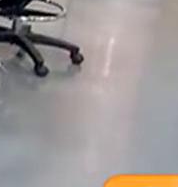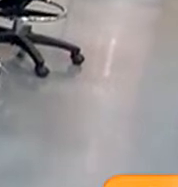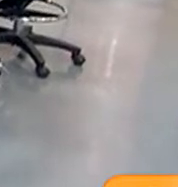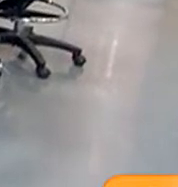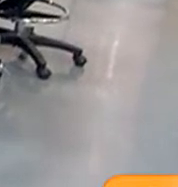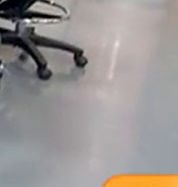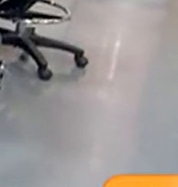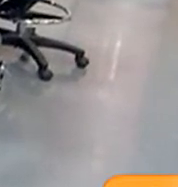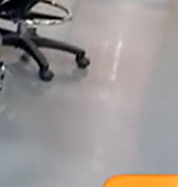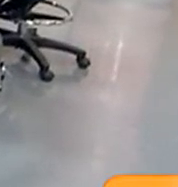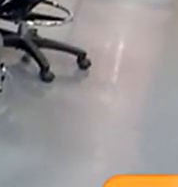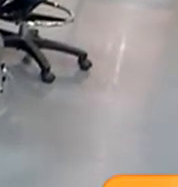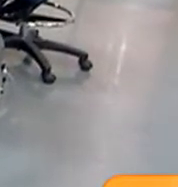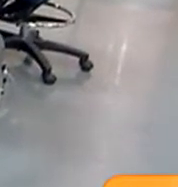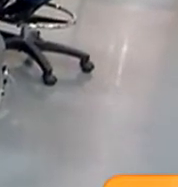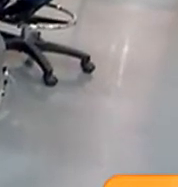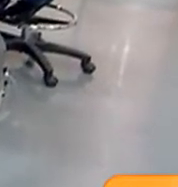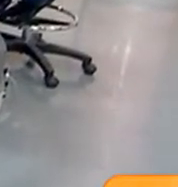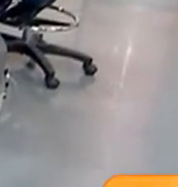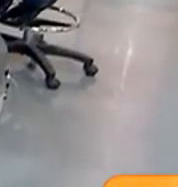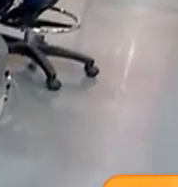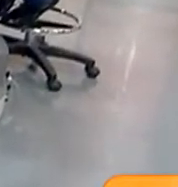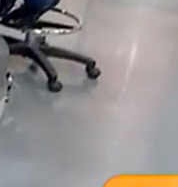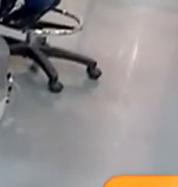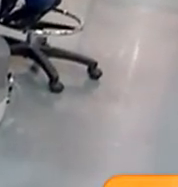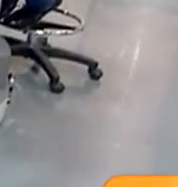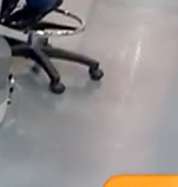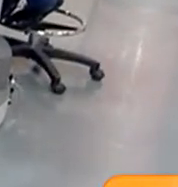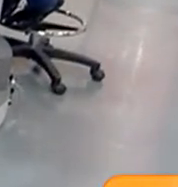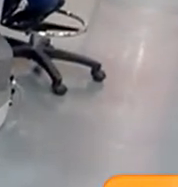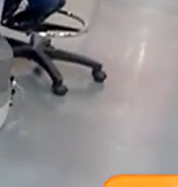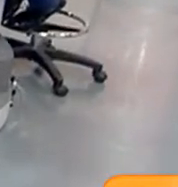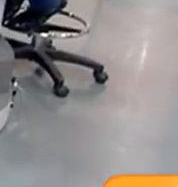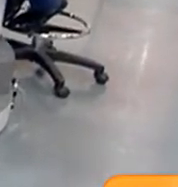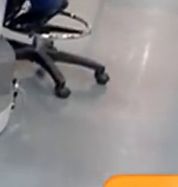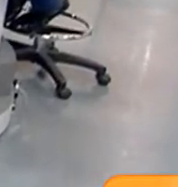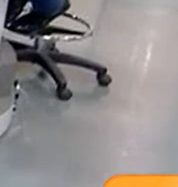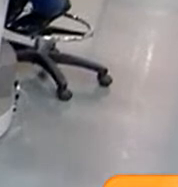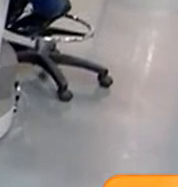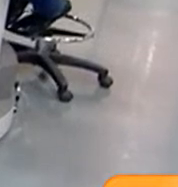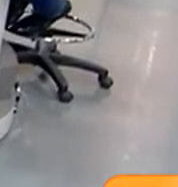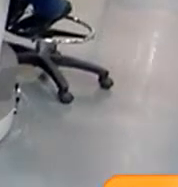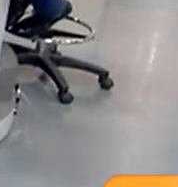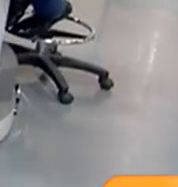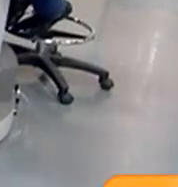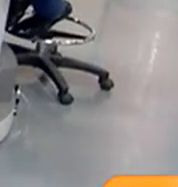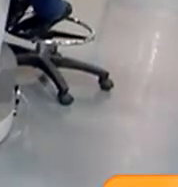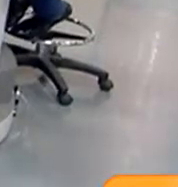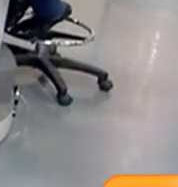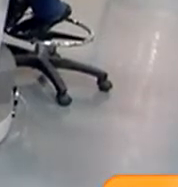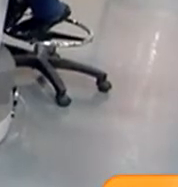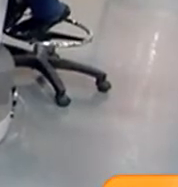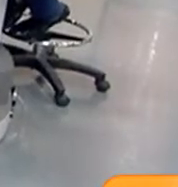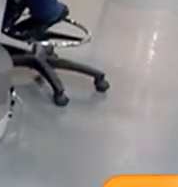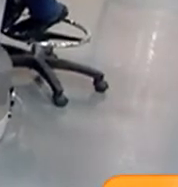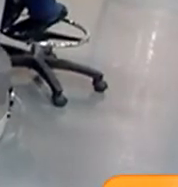elected a government. And when you elect a government, it's like you're giving the authority to somebody to lead